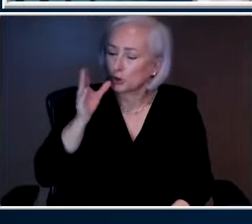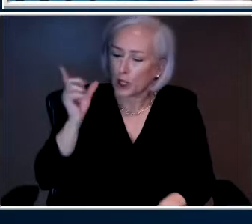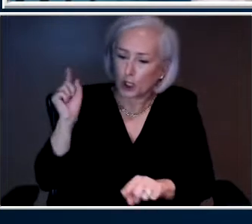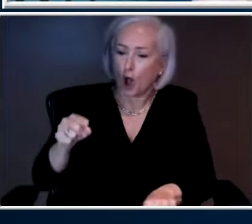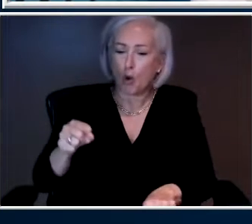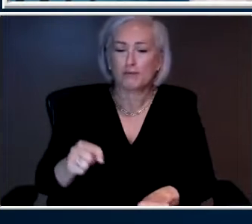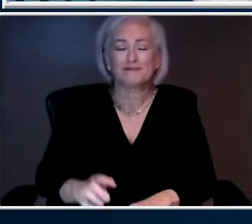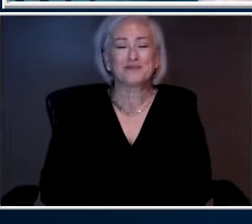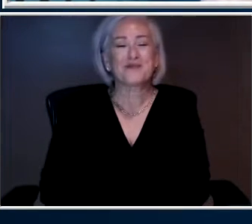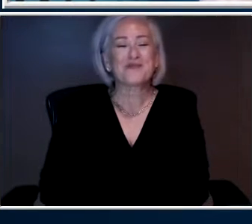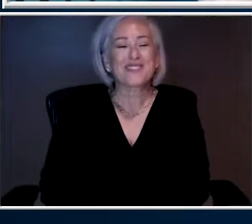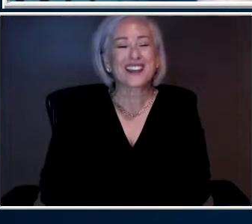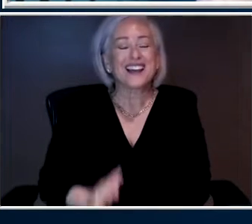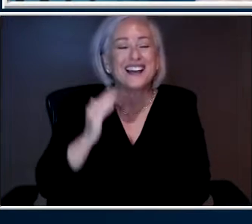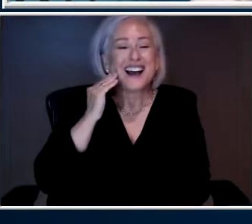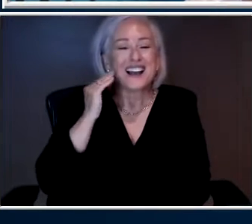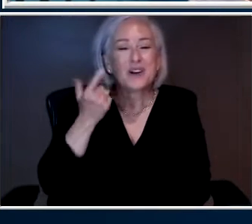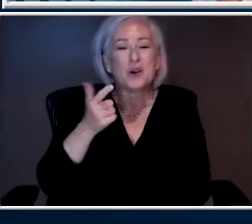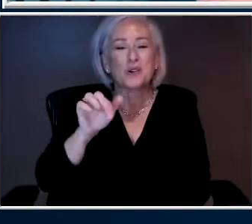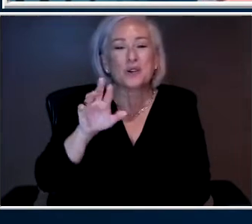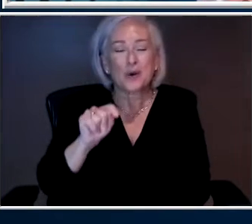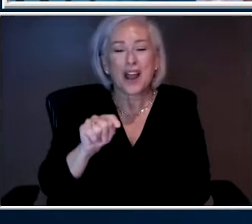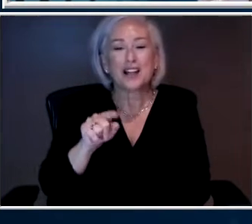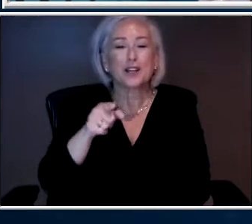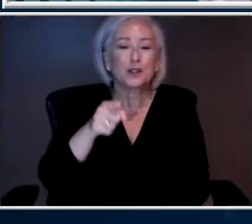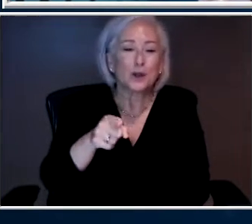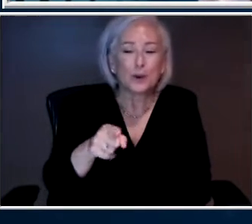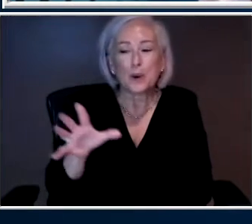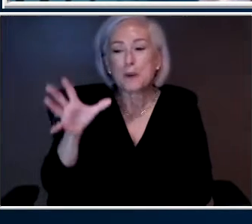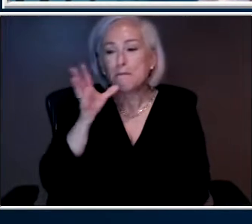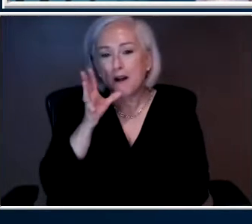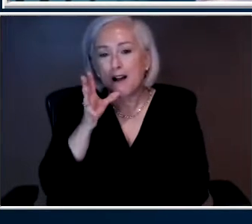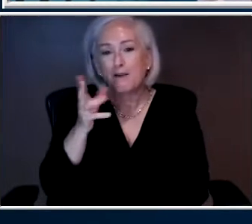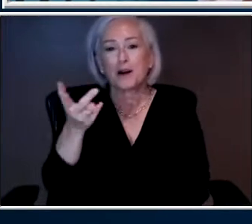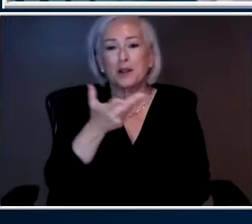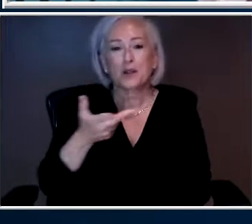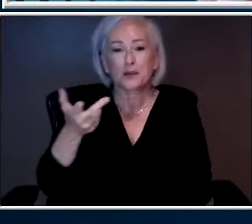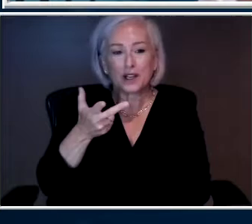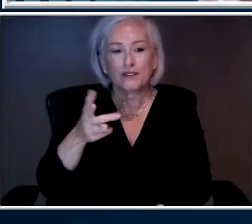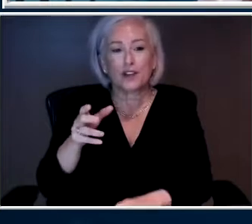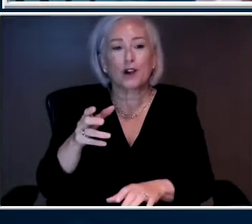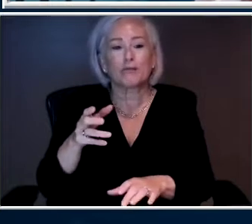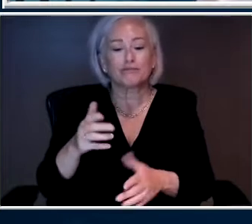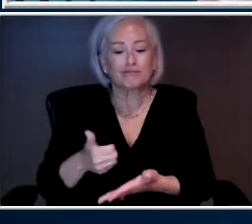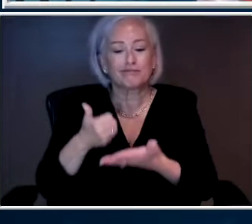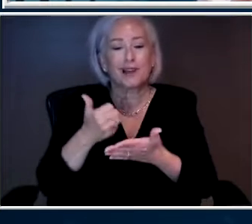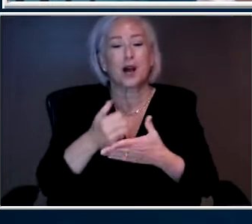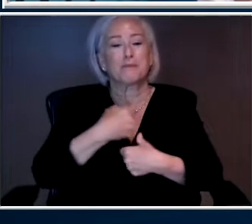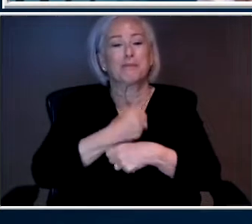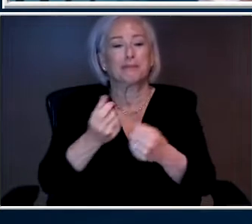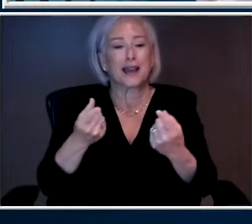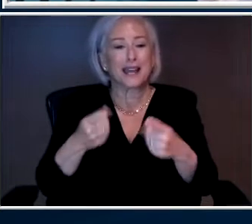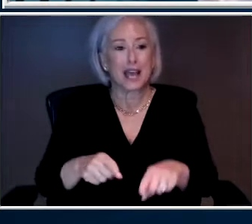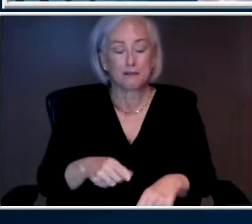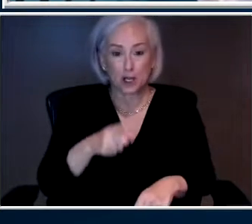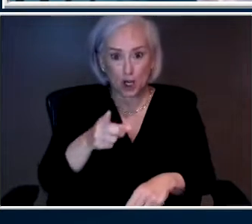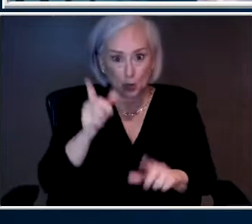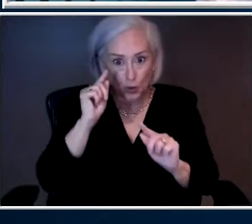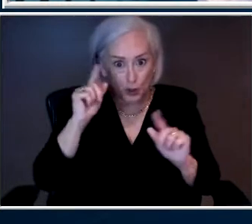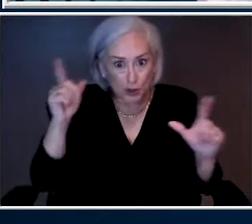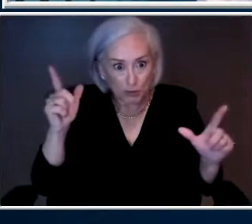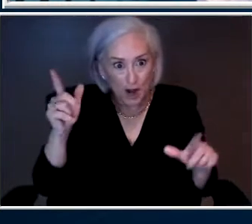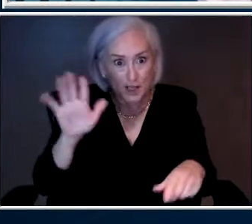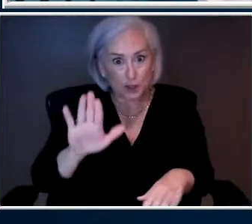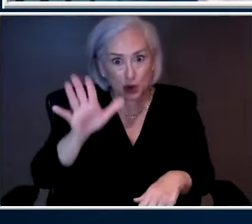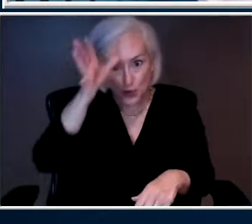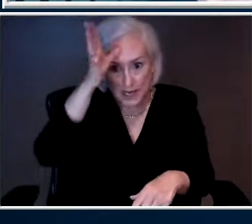Grant, I know this is a family affair. You and your mom, you all kind of came together to make this happen. Were you surprised that Dad Yes. turned to you and said, this